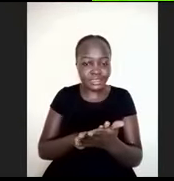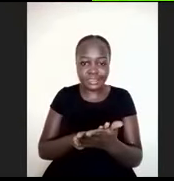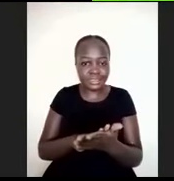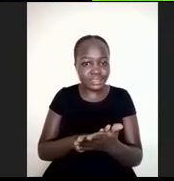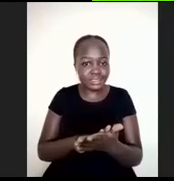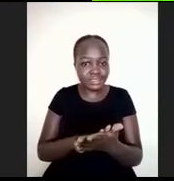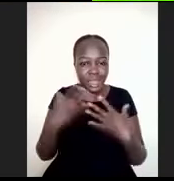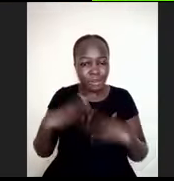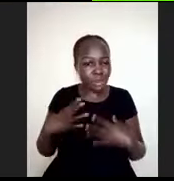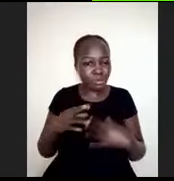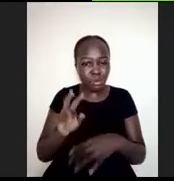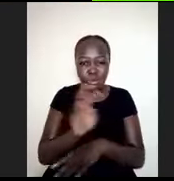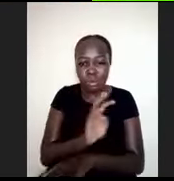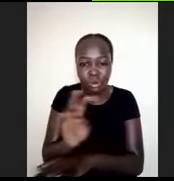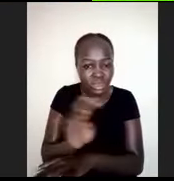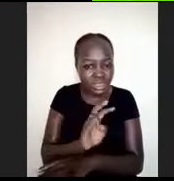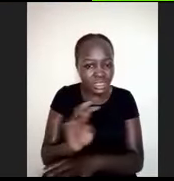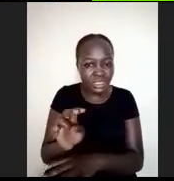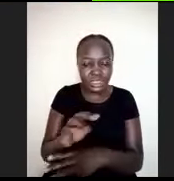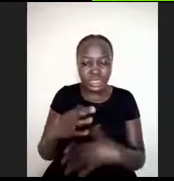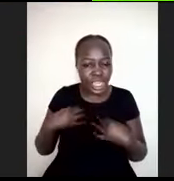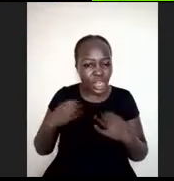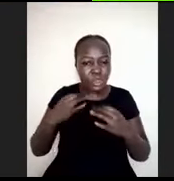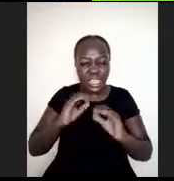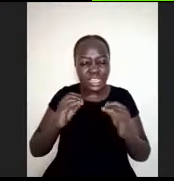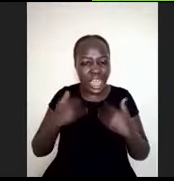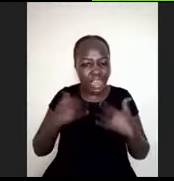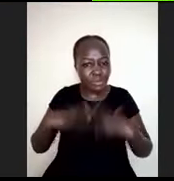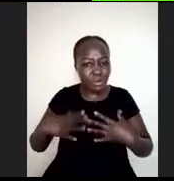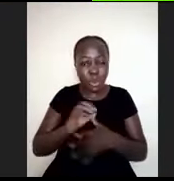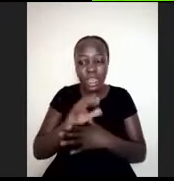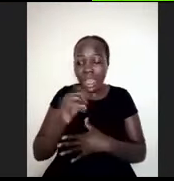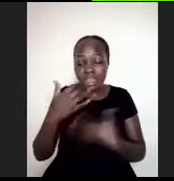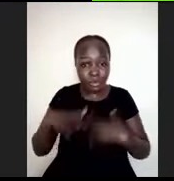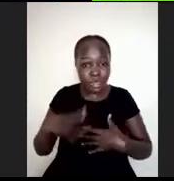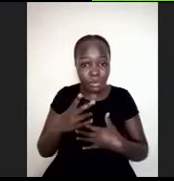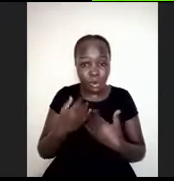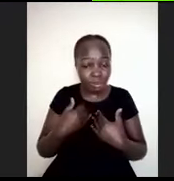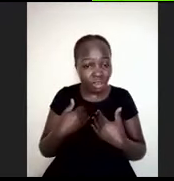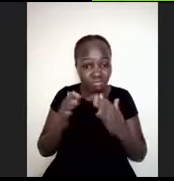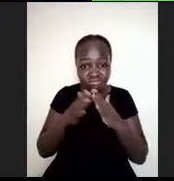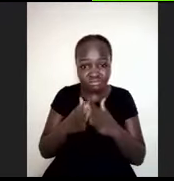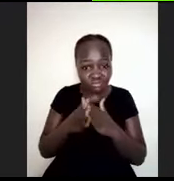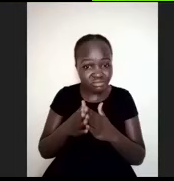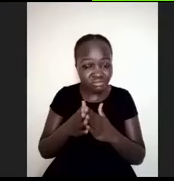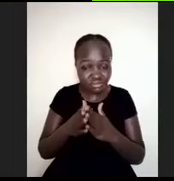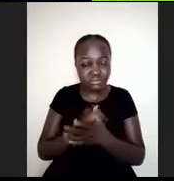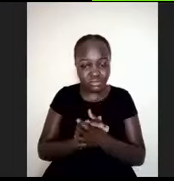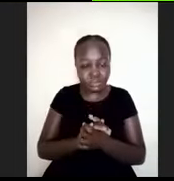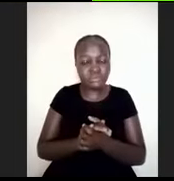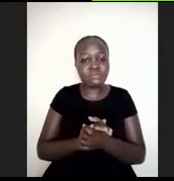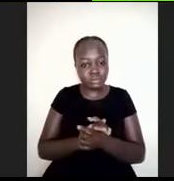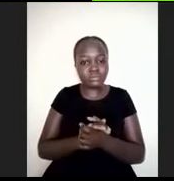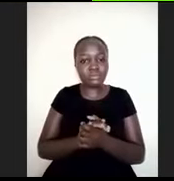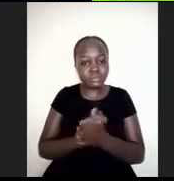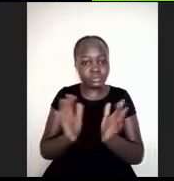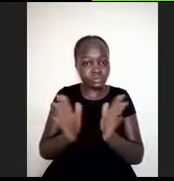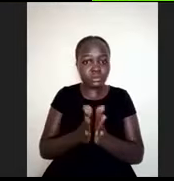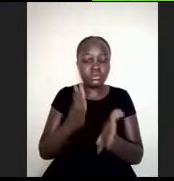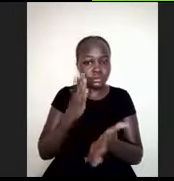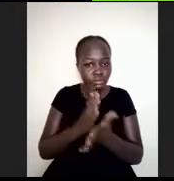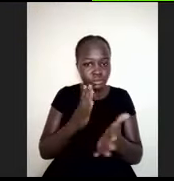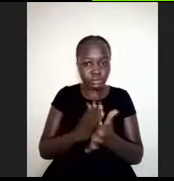people watching naked people or other people having sex, and really that is